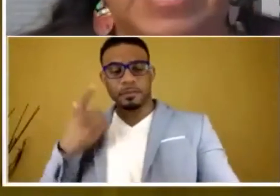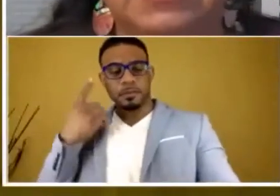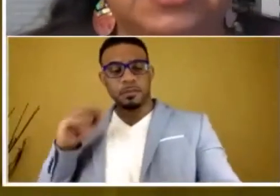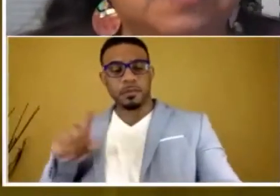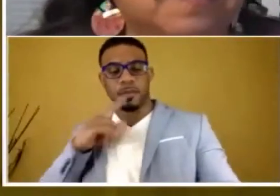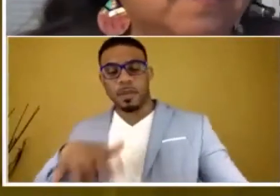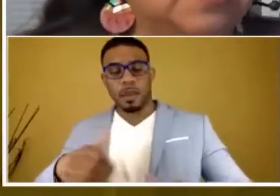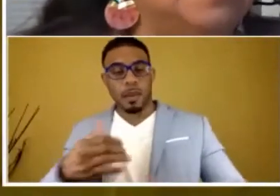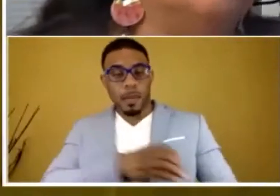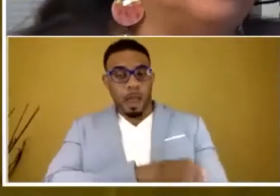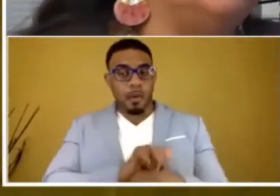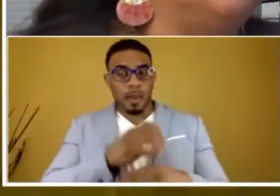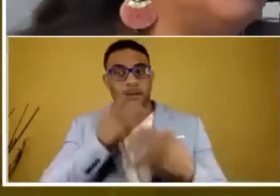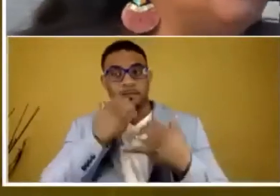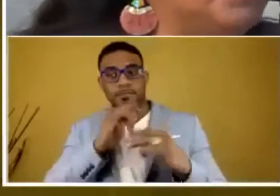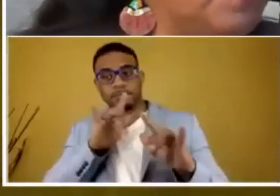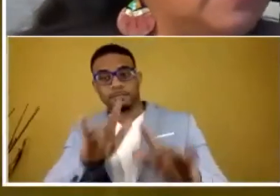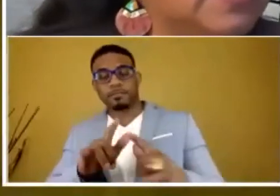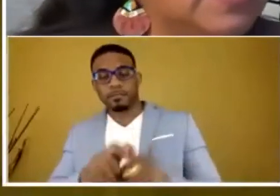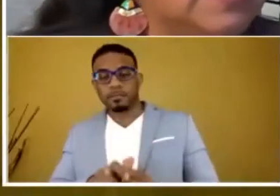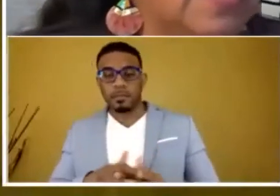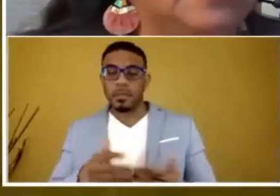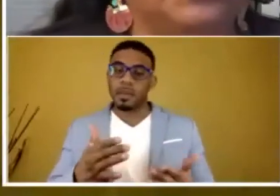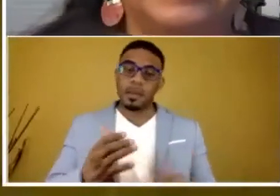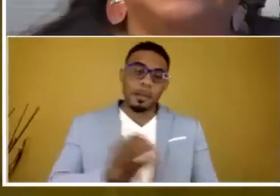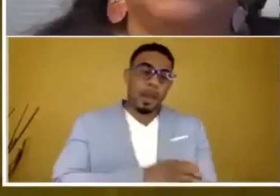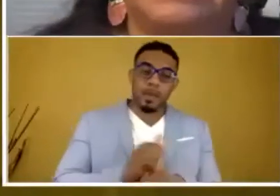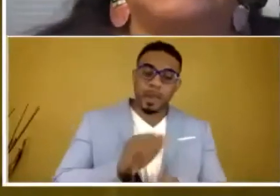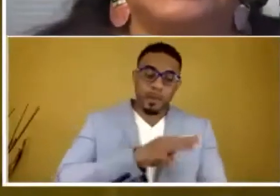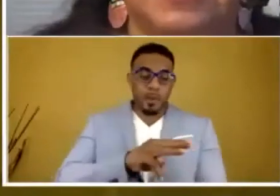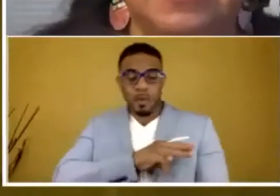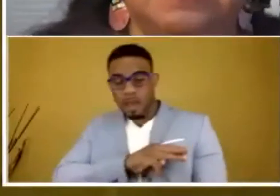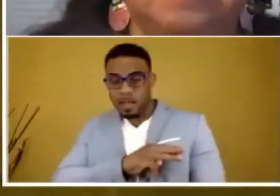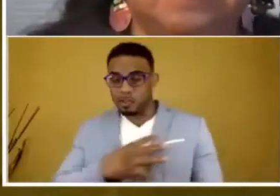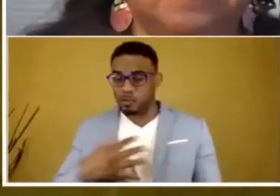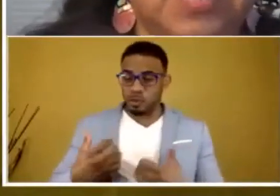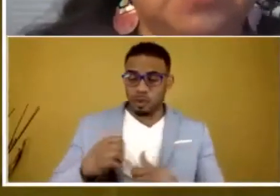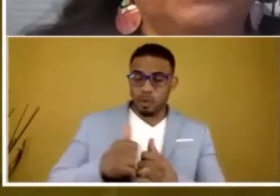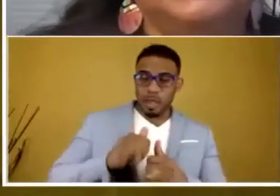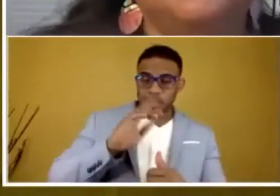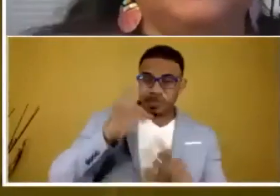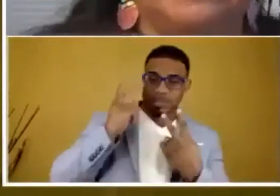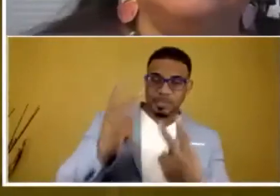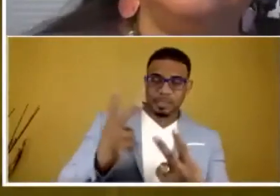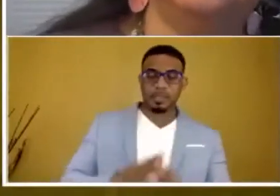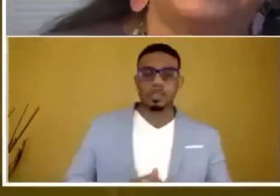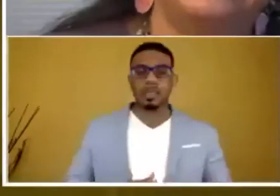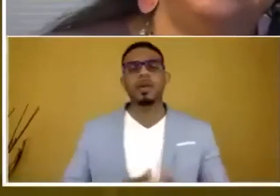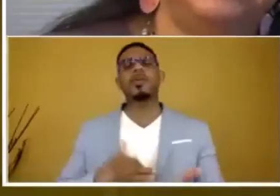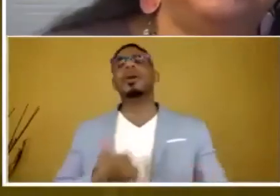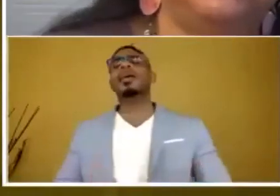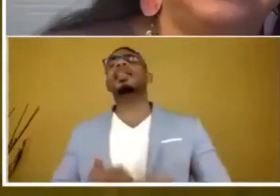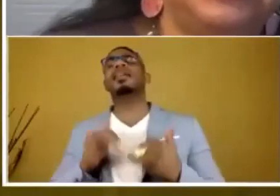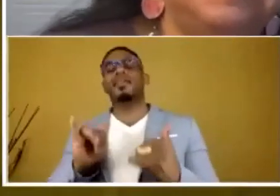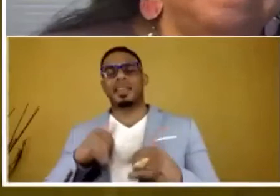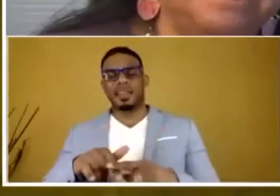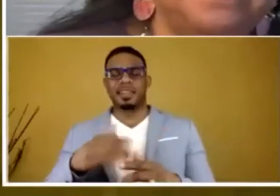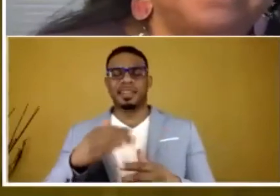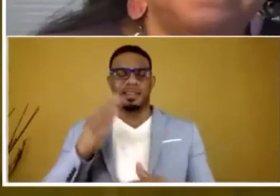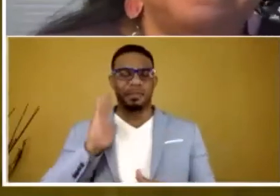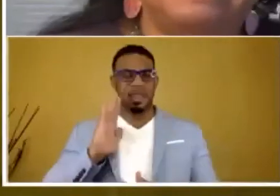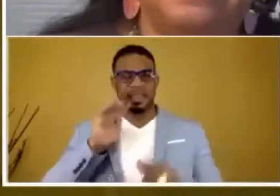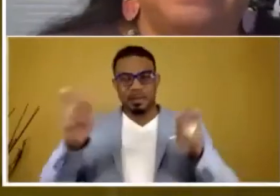without compassion, might without morality, and strength without sight. We lived that in this past